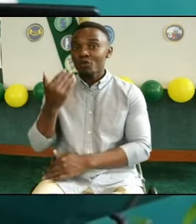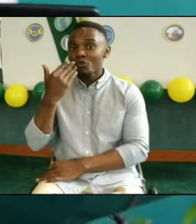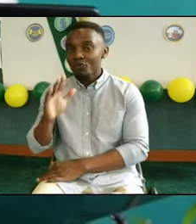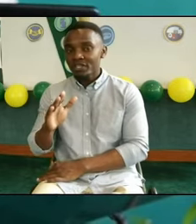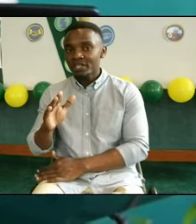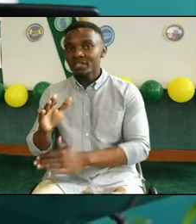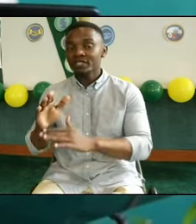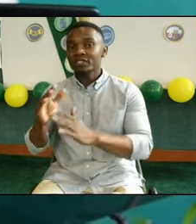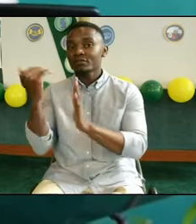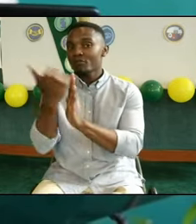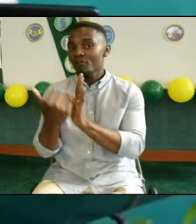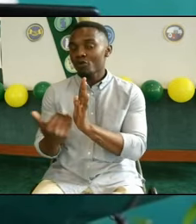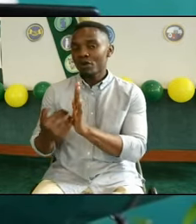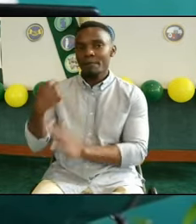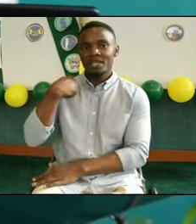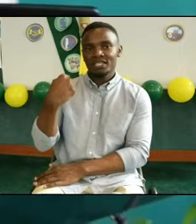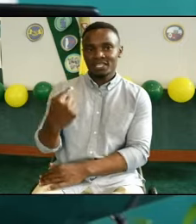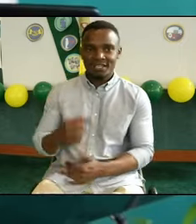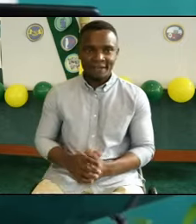evening program yesterday.